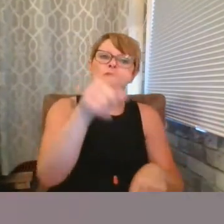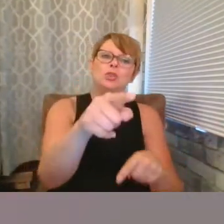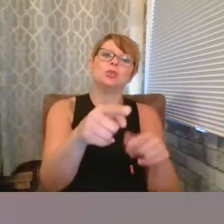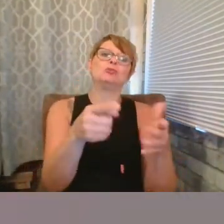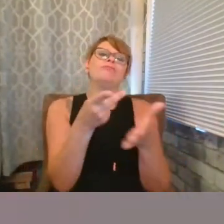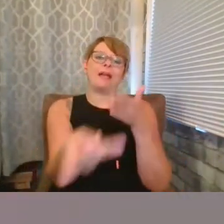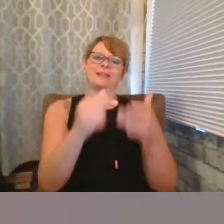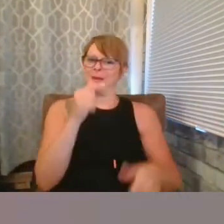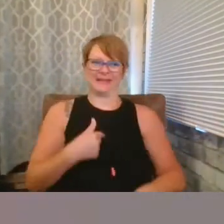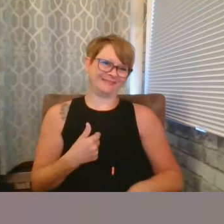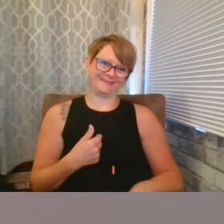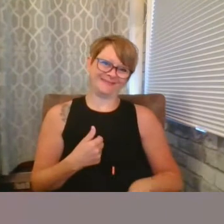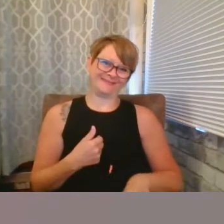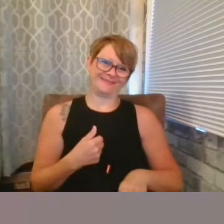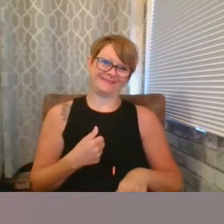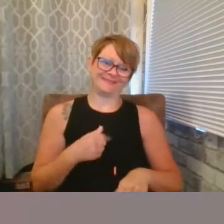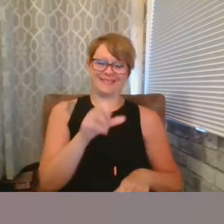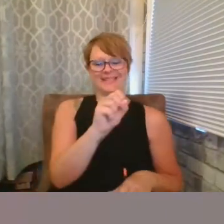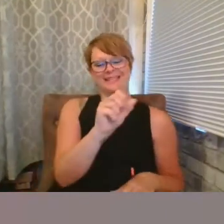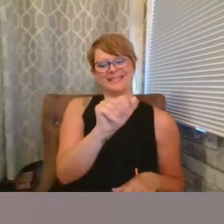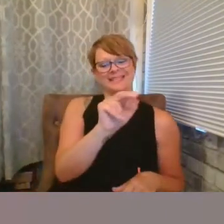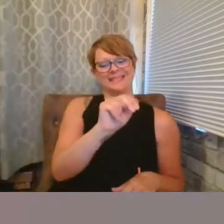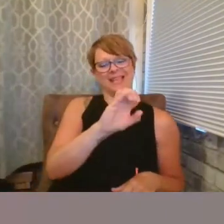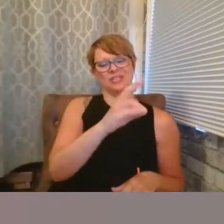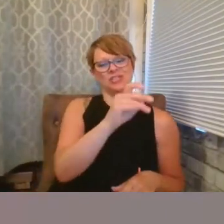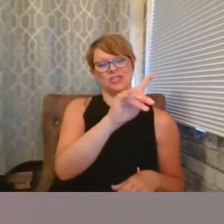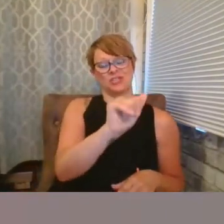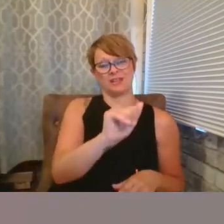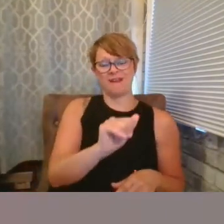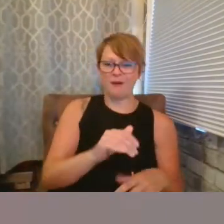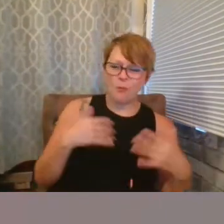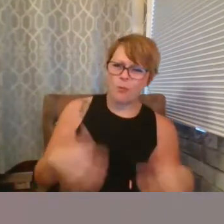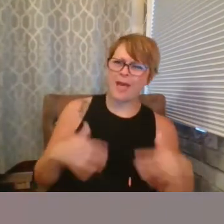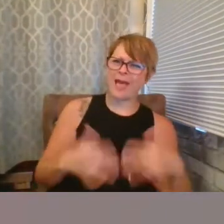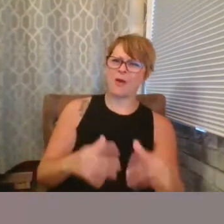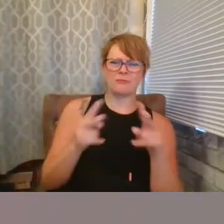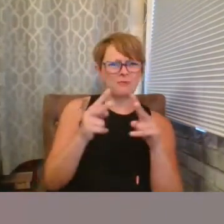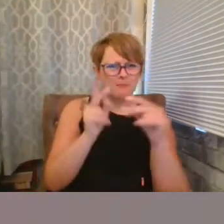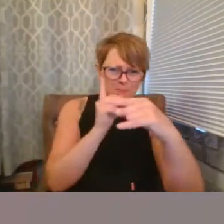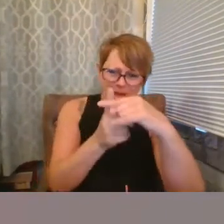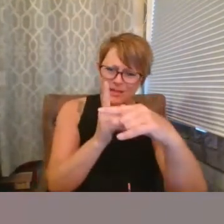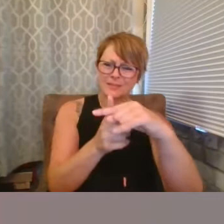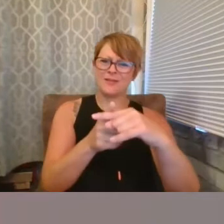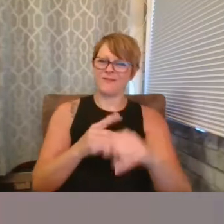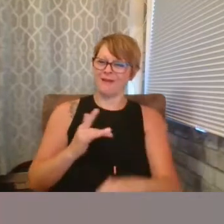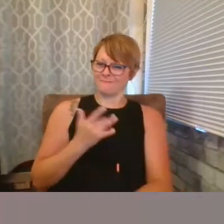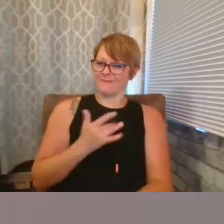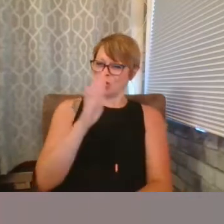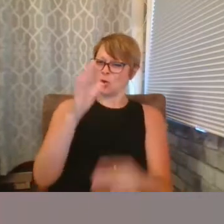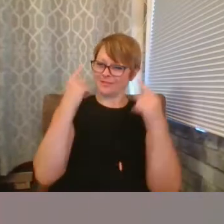Fantastic. That's a very positive and very, I can sense a very successful, child care program that you